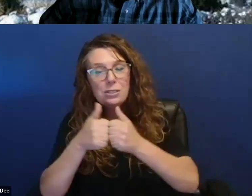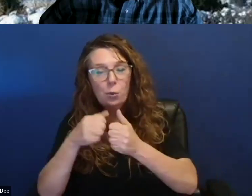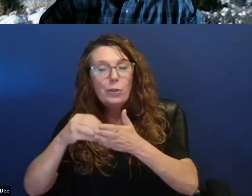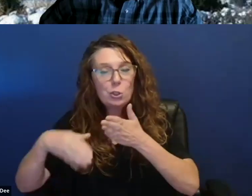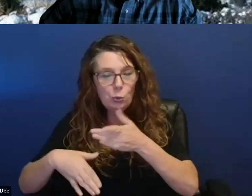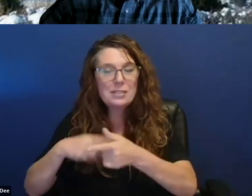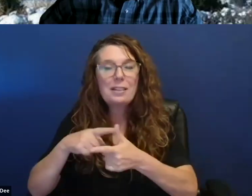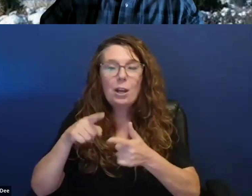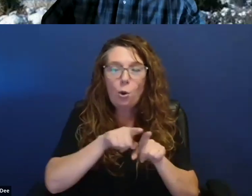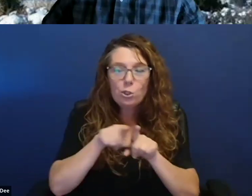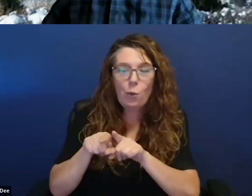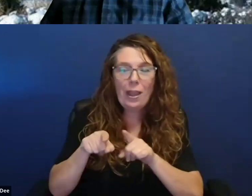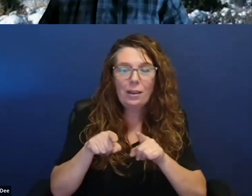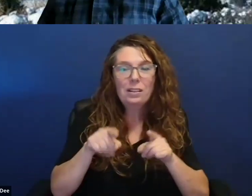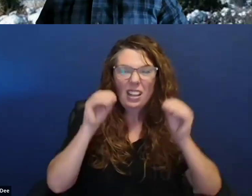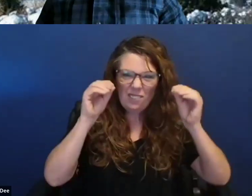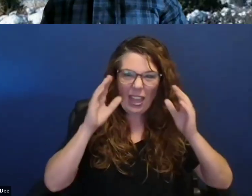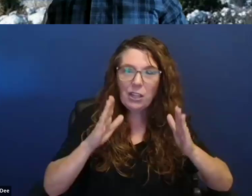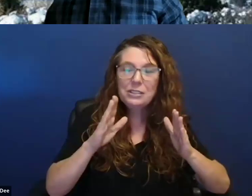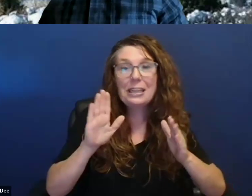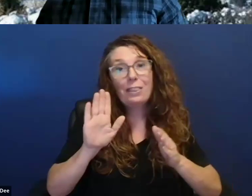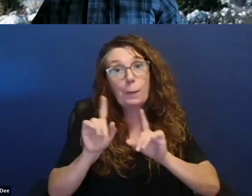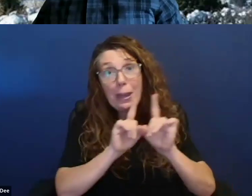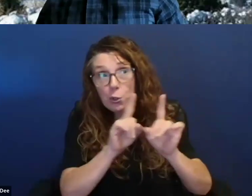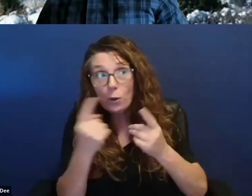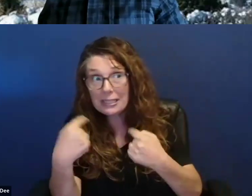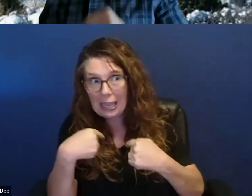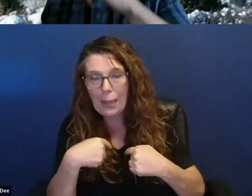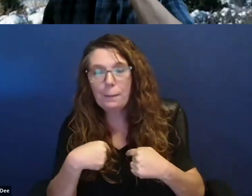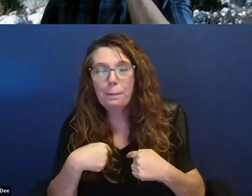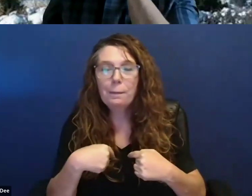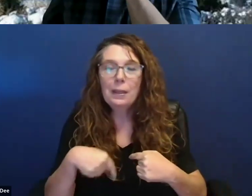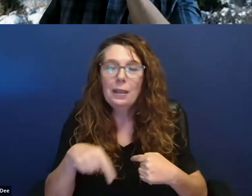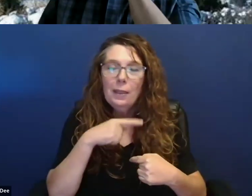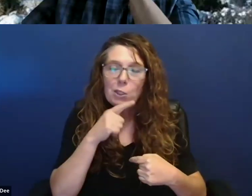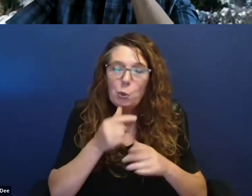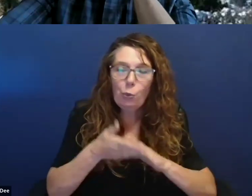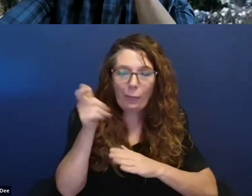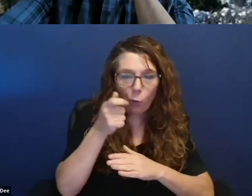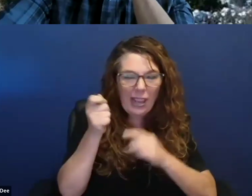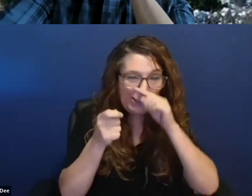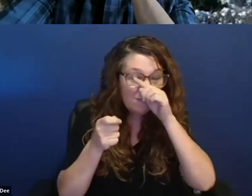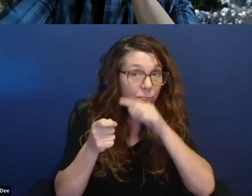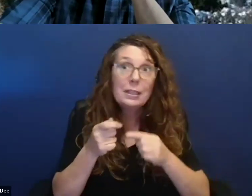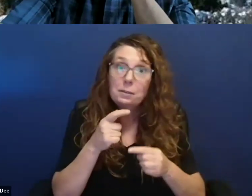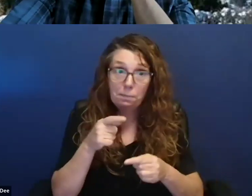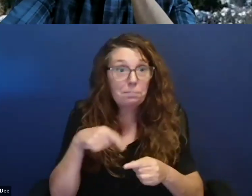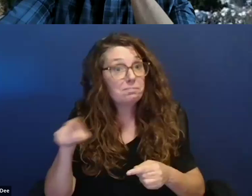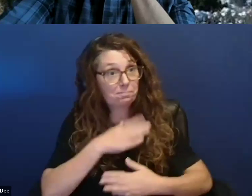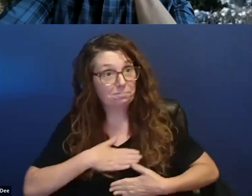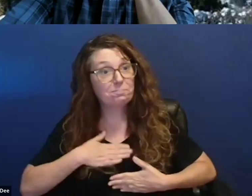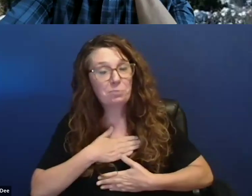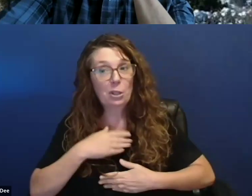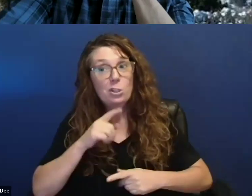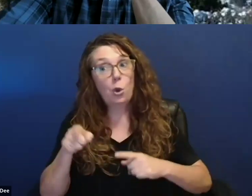students. And then we also had faculty teams, like their mentors came and those of us running the grants. And like I said, it's been well received. And so when